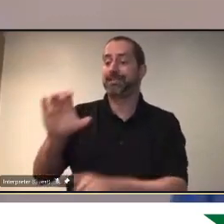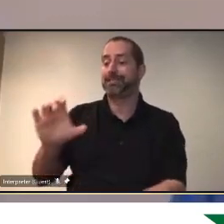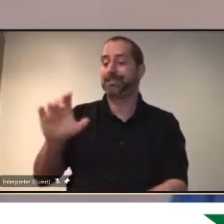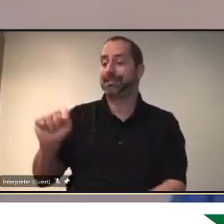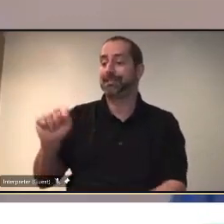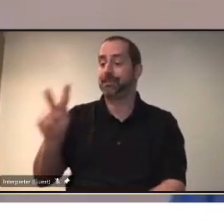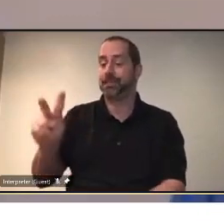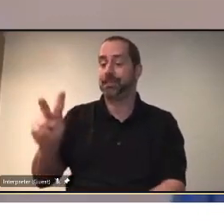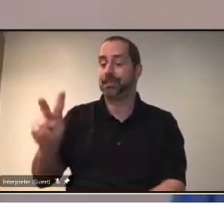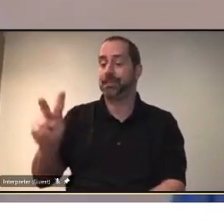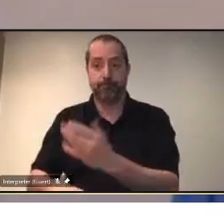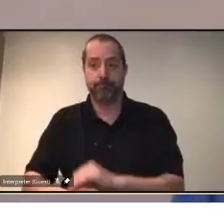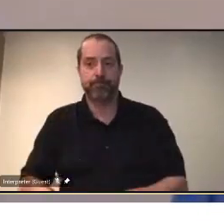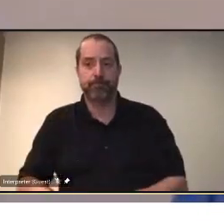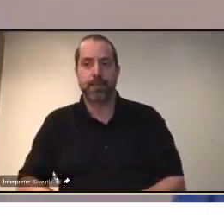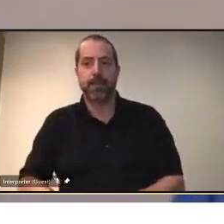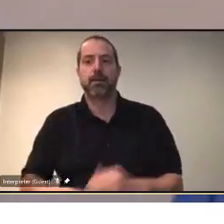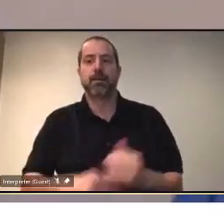Thank you.